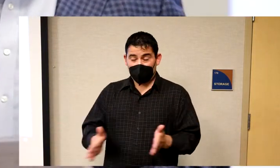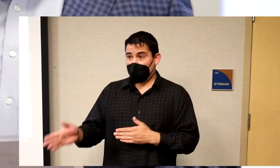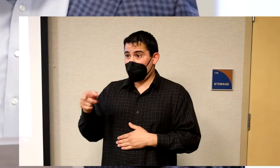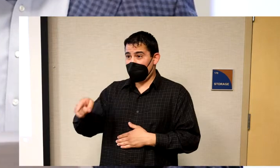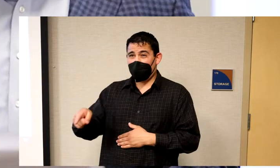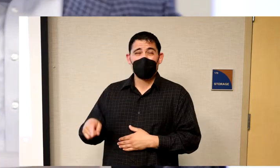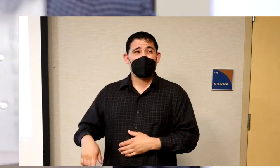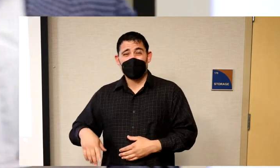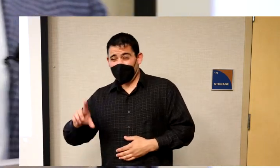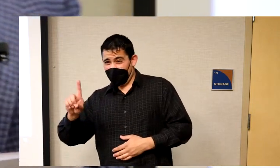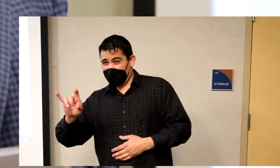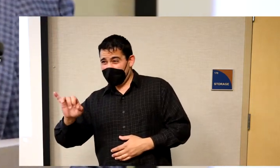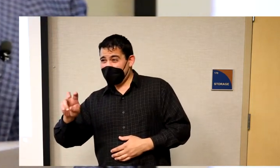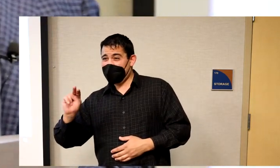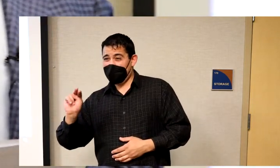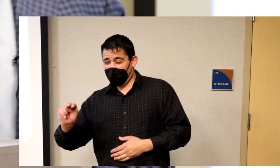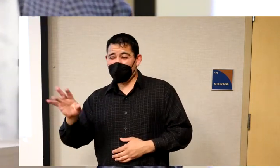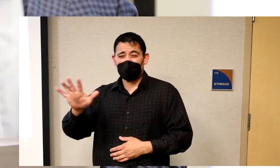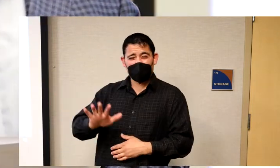So it's